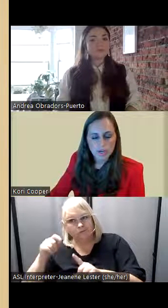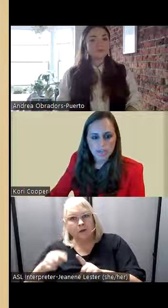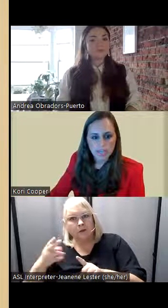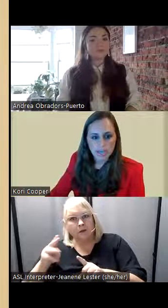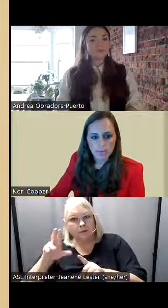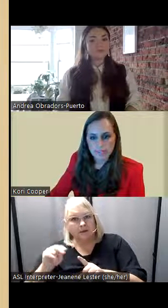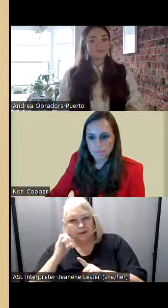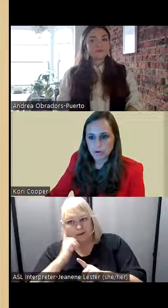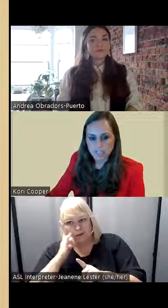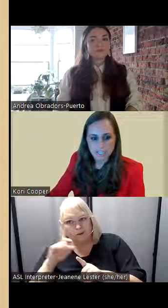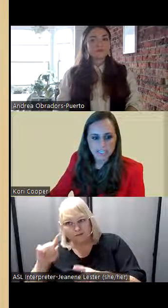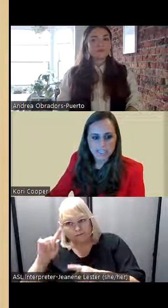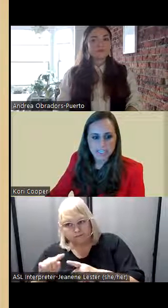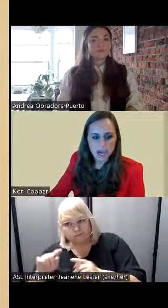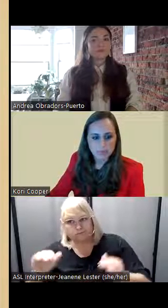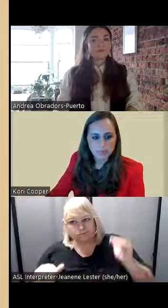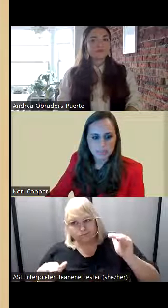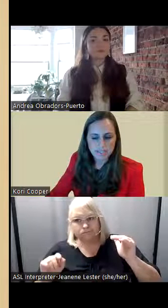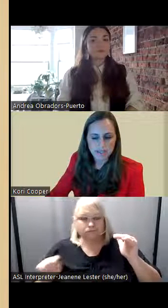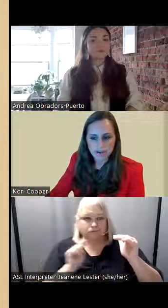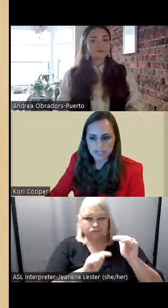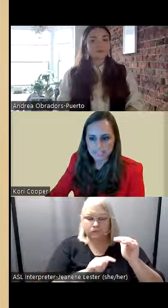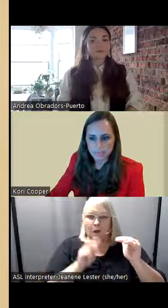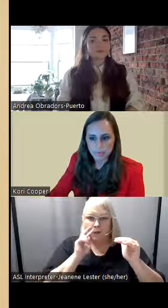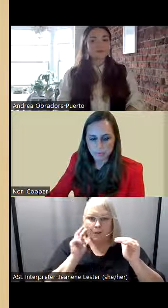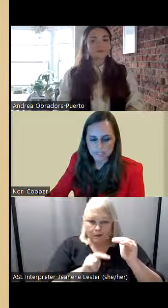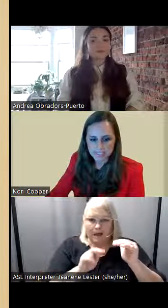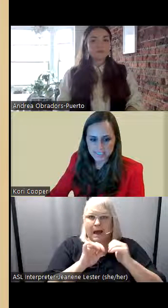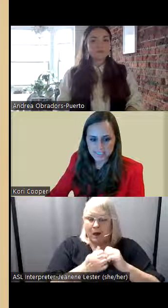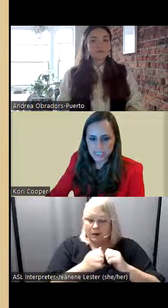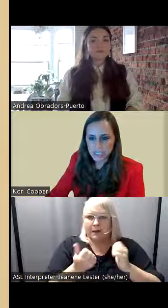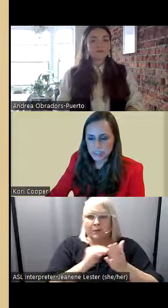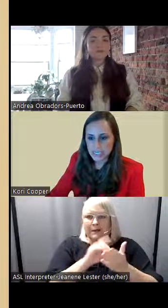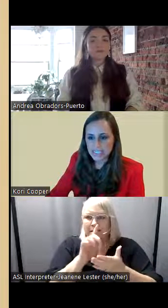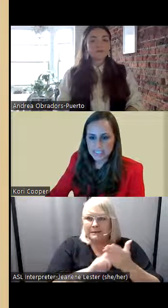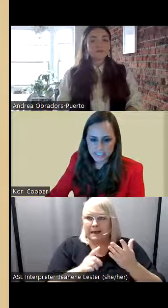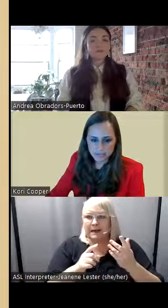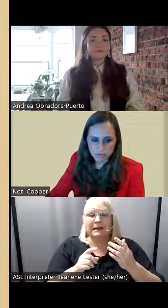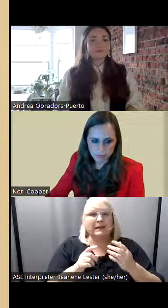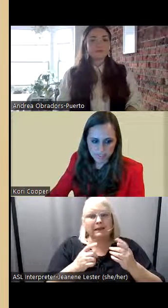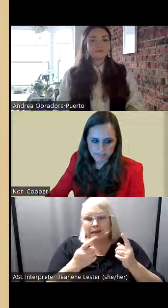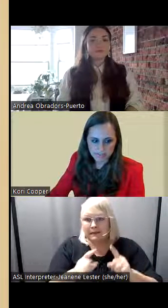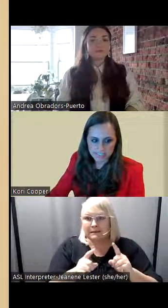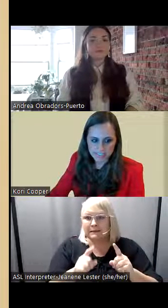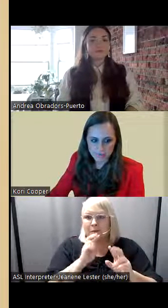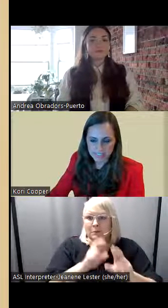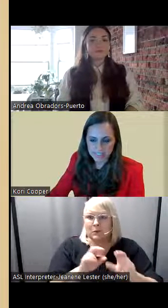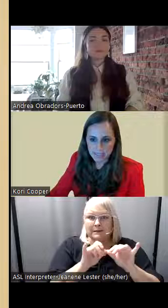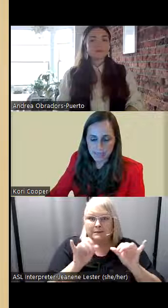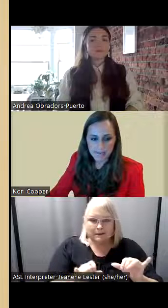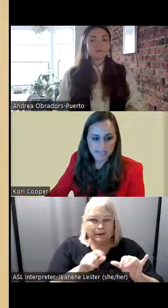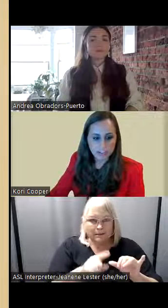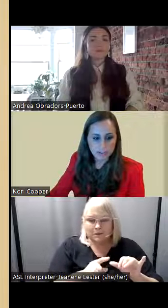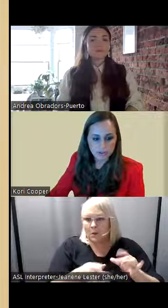really trying to look at with this project is how we can redesign our incident reporting system so that it's easier to report safety events and